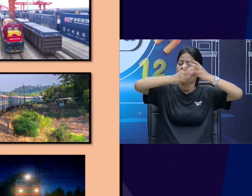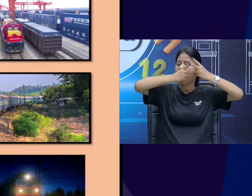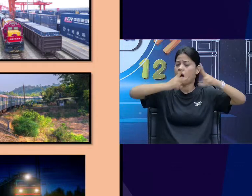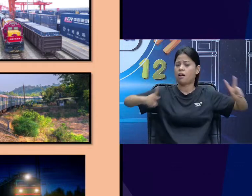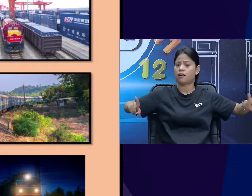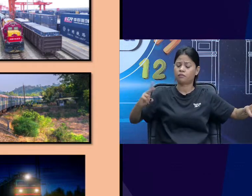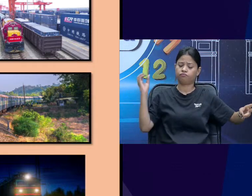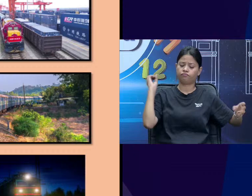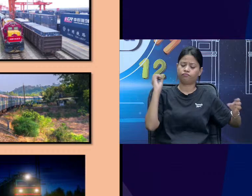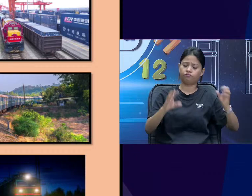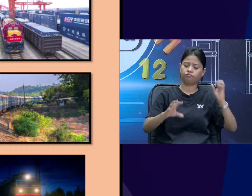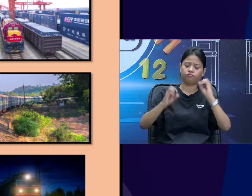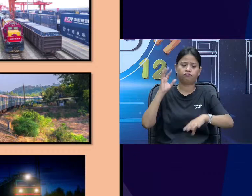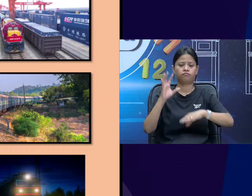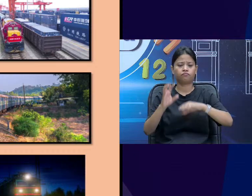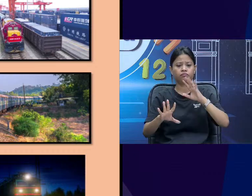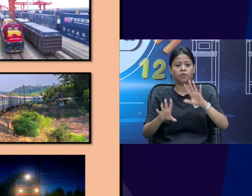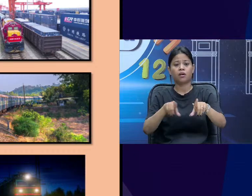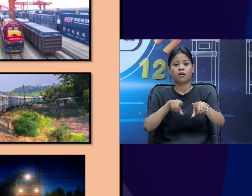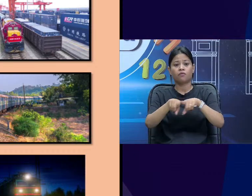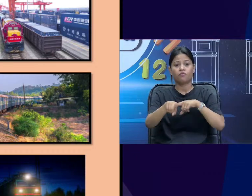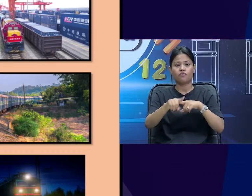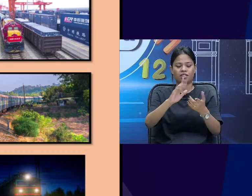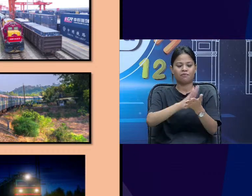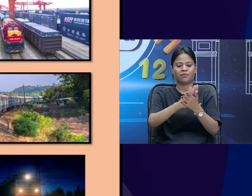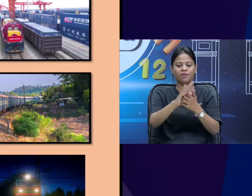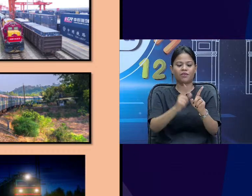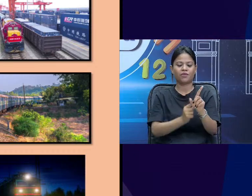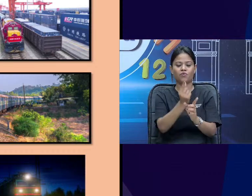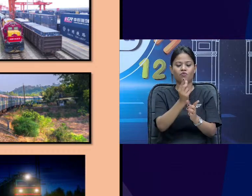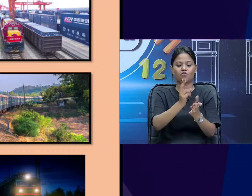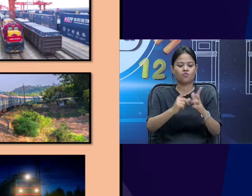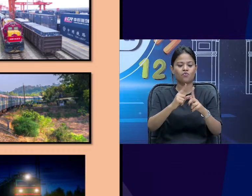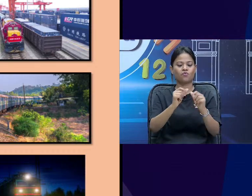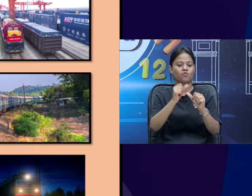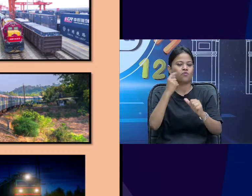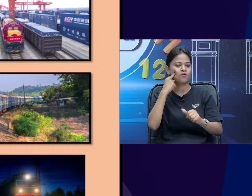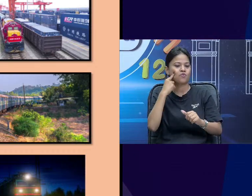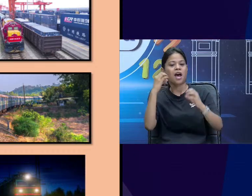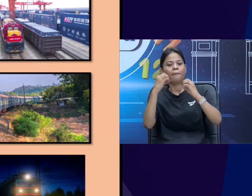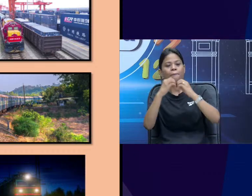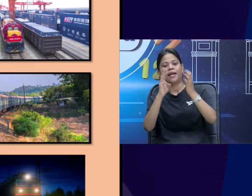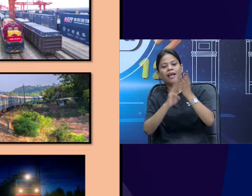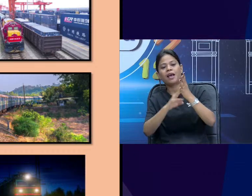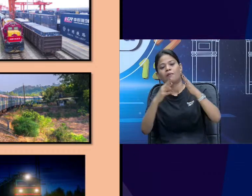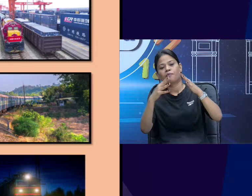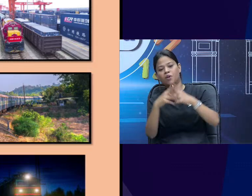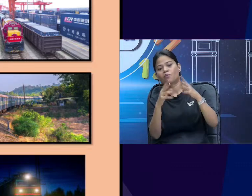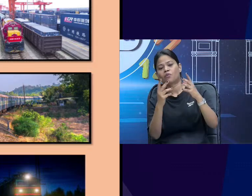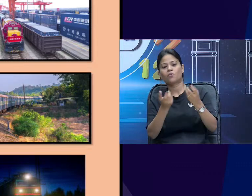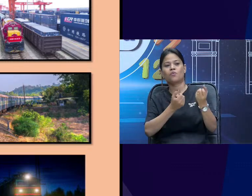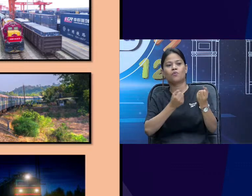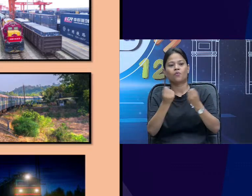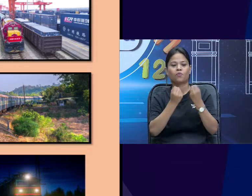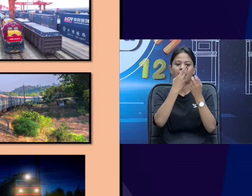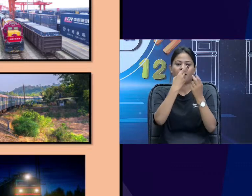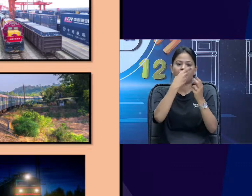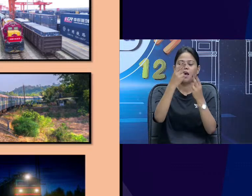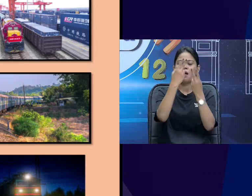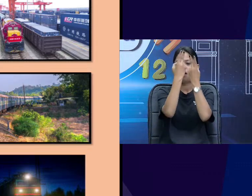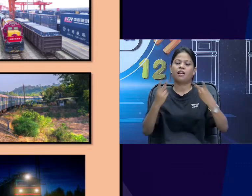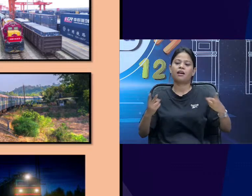type of cars like a Hyundai, then BMW, and then we have a lot